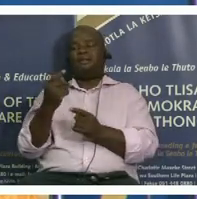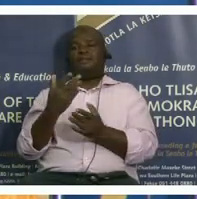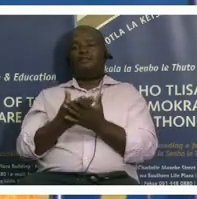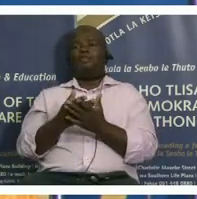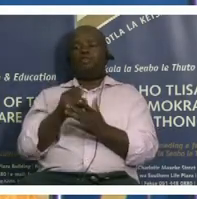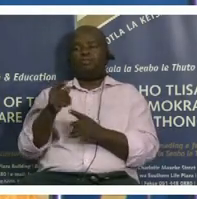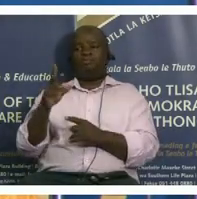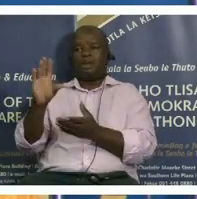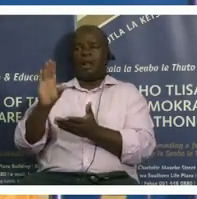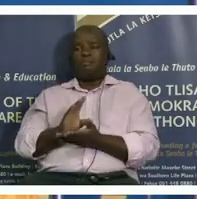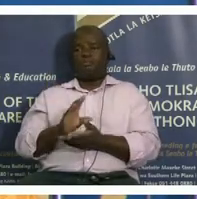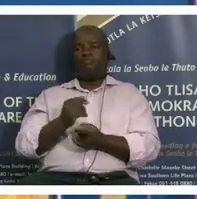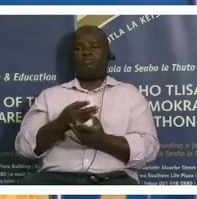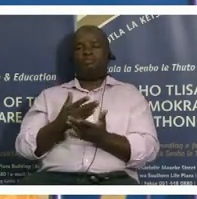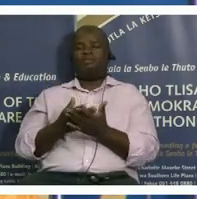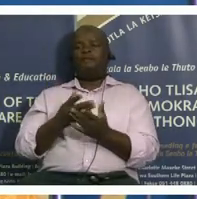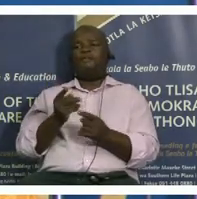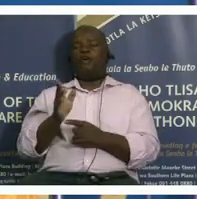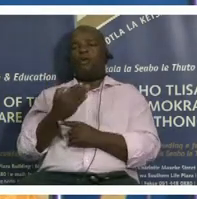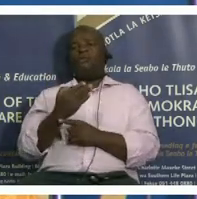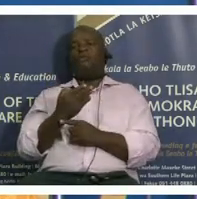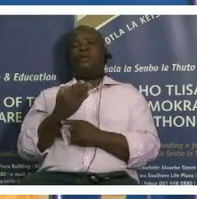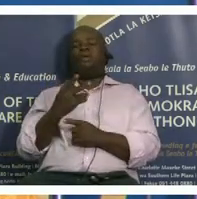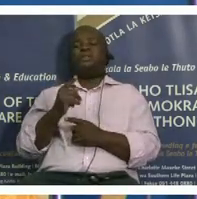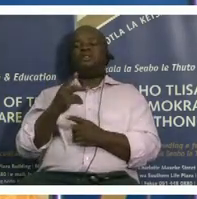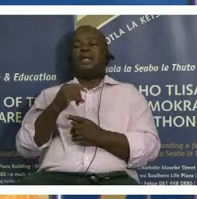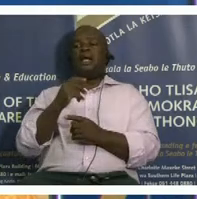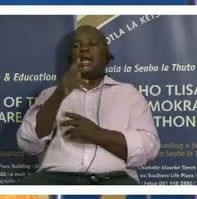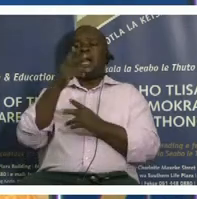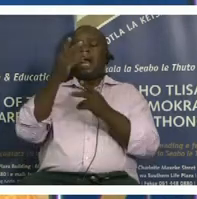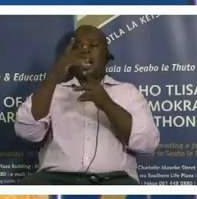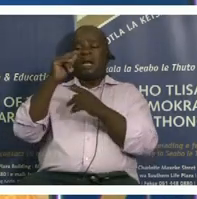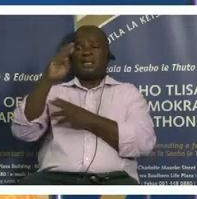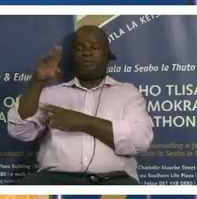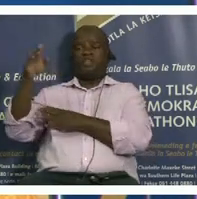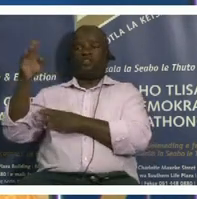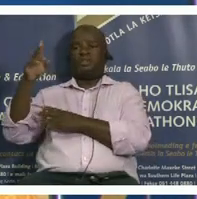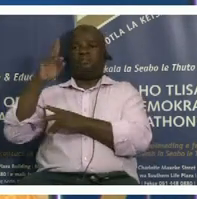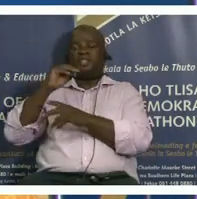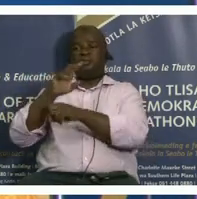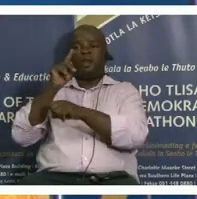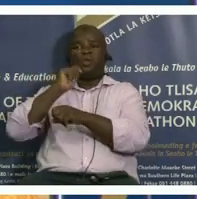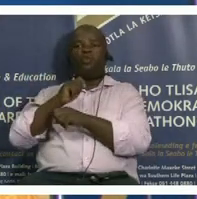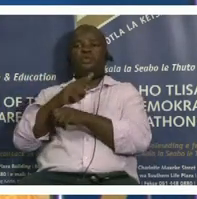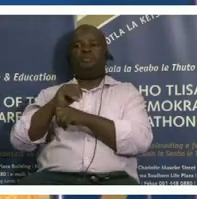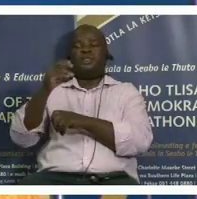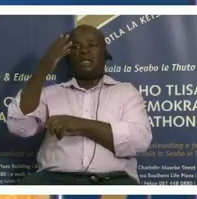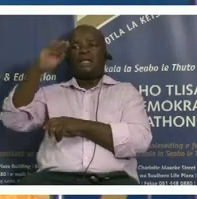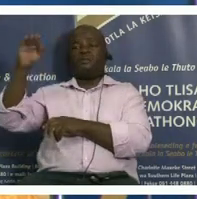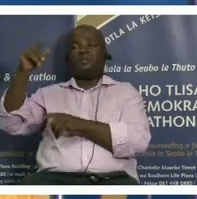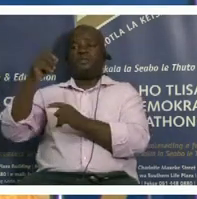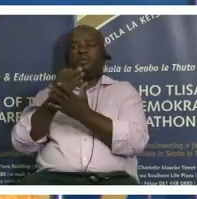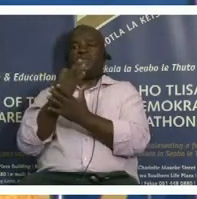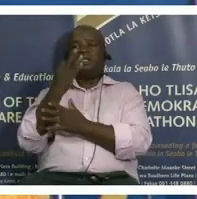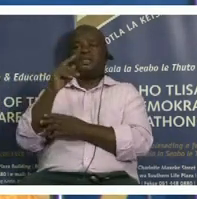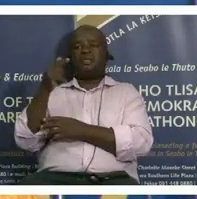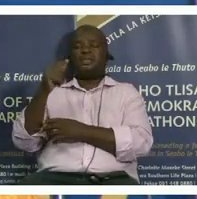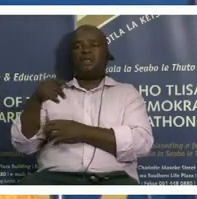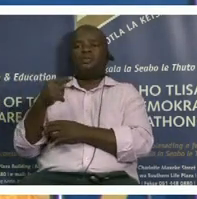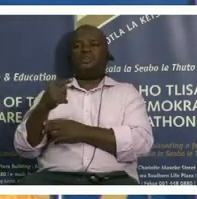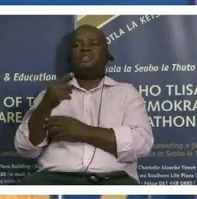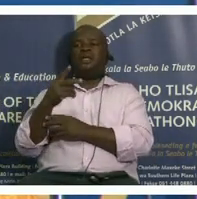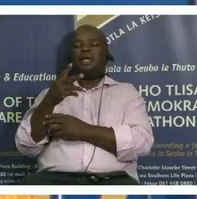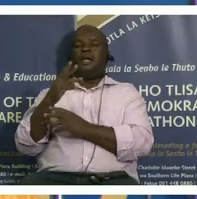agent for the removal and replacement of asbestos roofing in about 36,000 houses across the